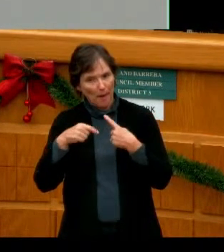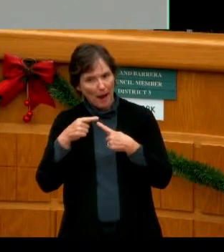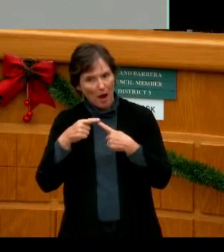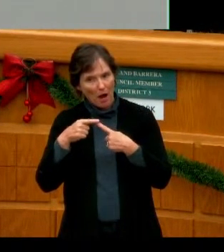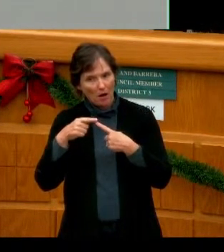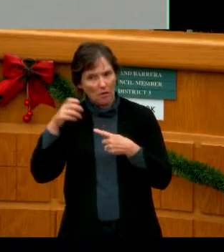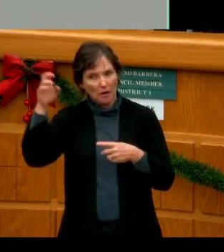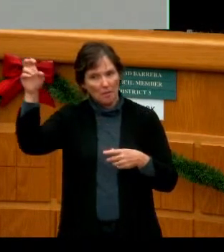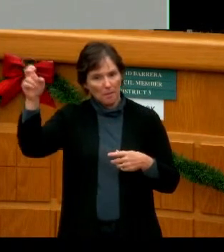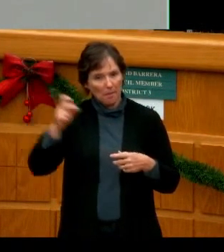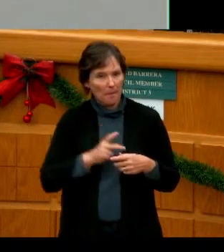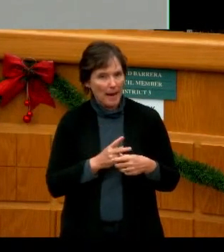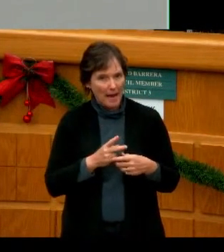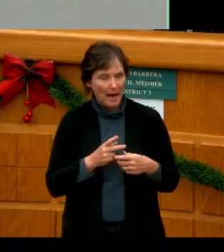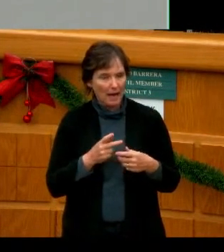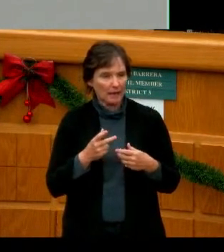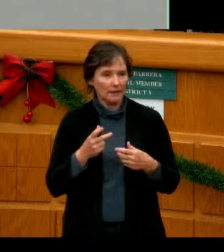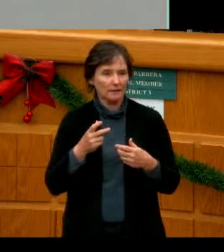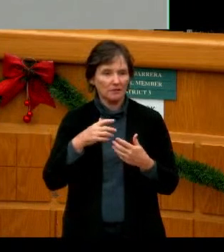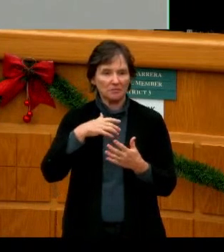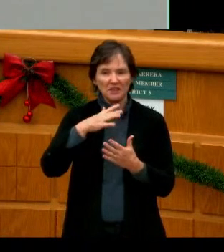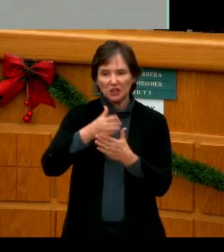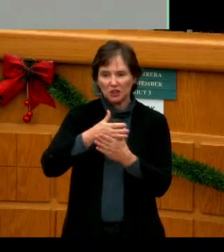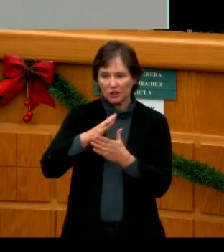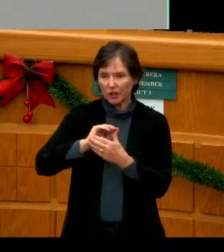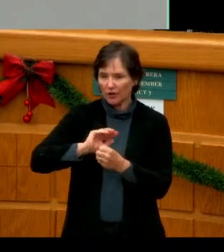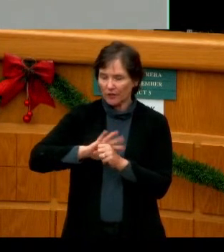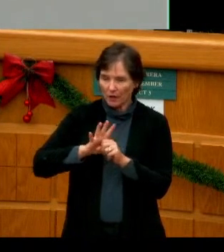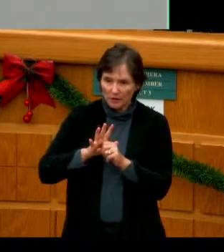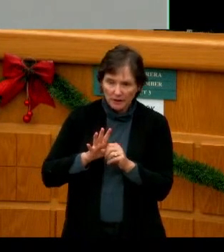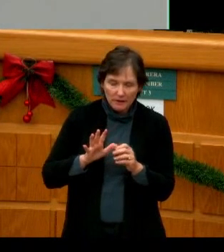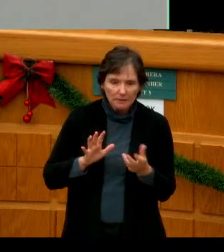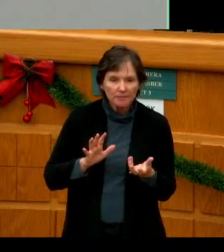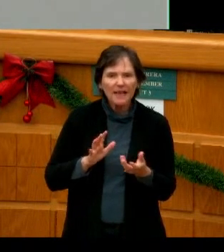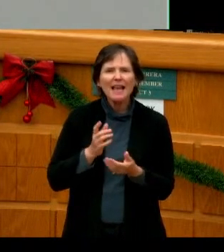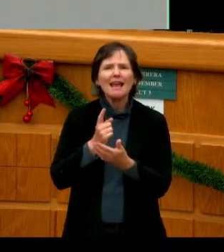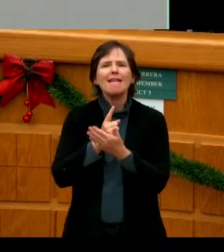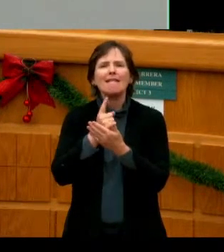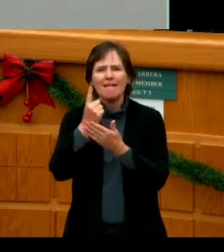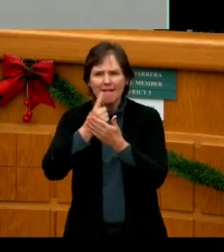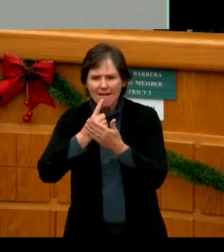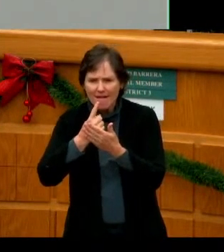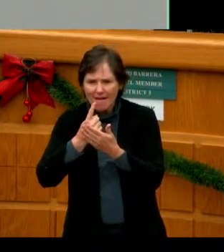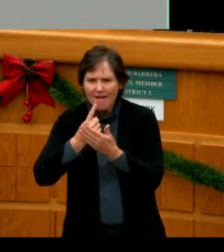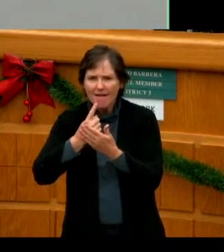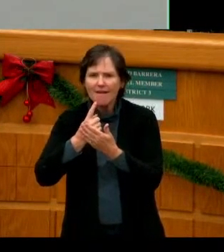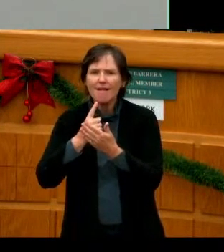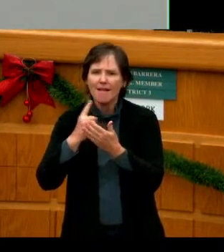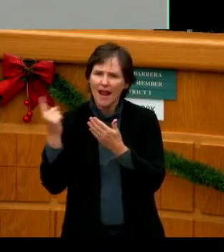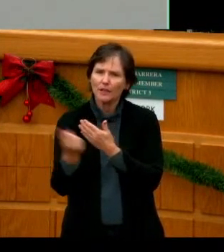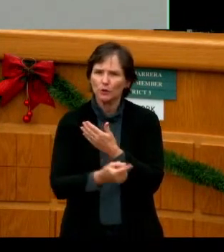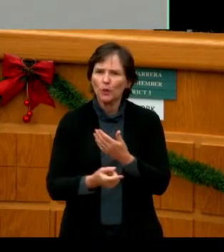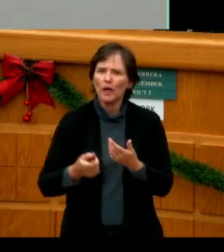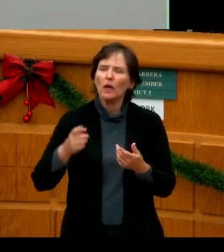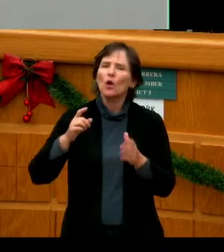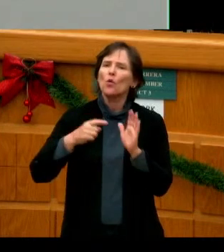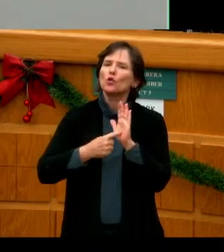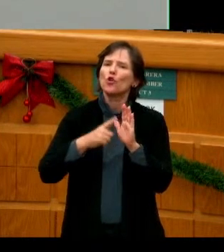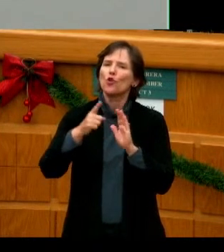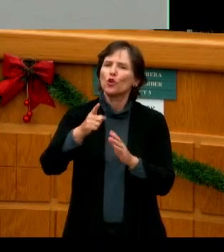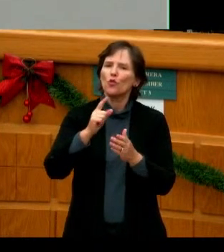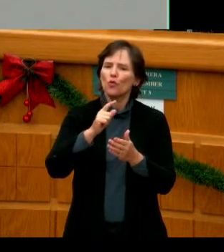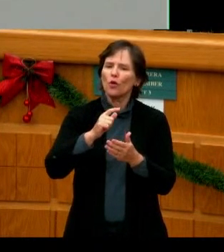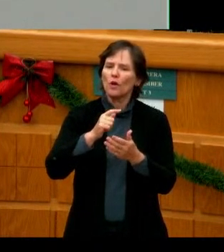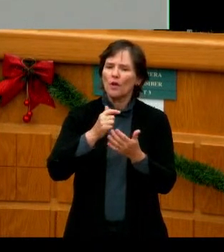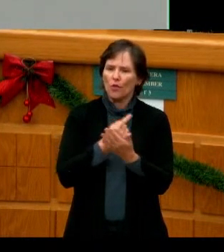we're concerned about. Next week, we'll be able to show you the graph like this for Thanksgiving weekend itself. But for